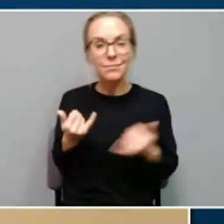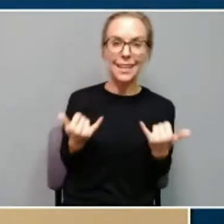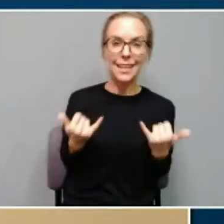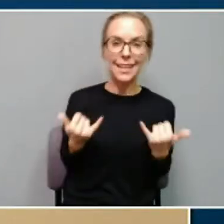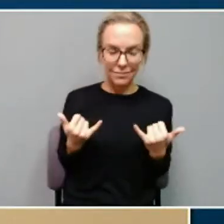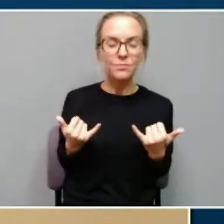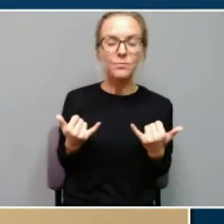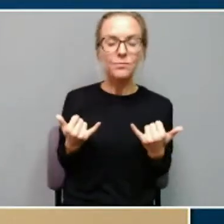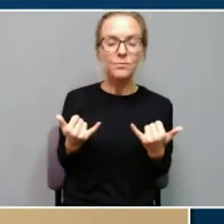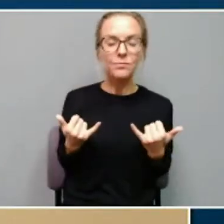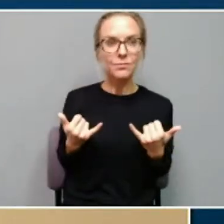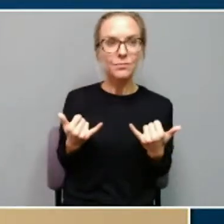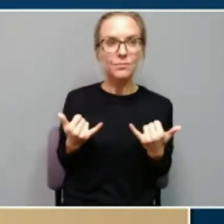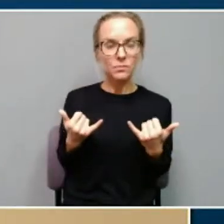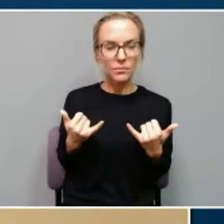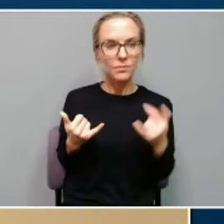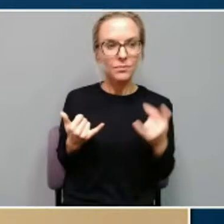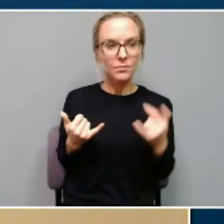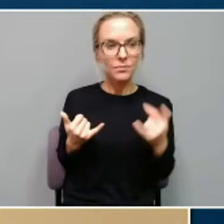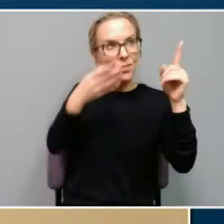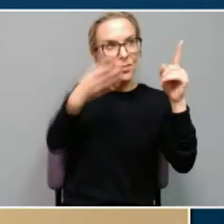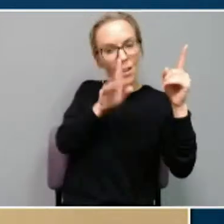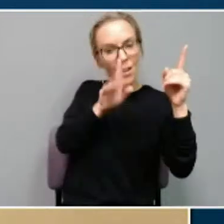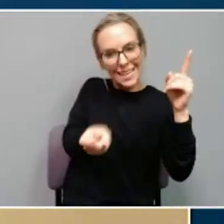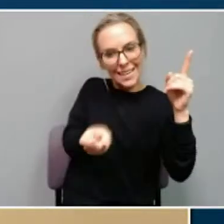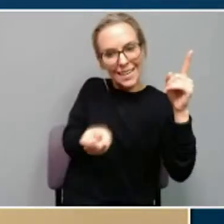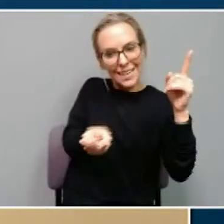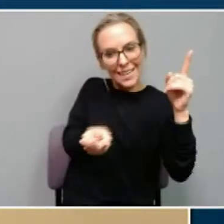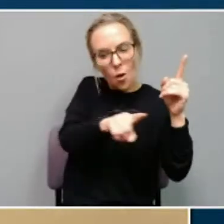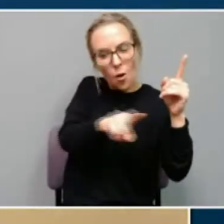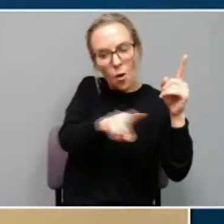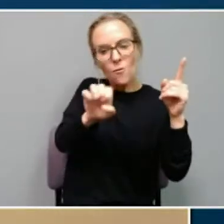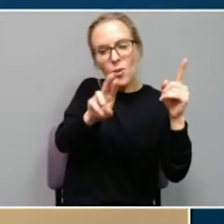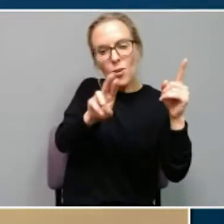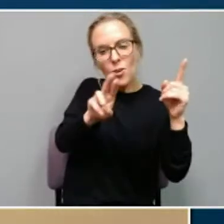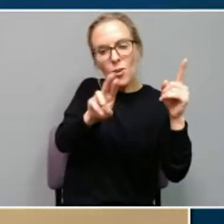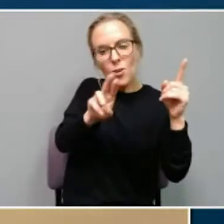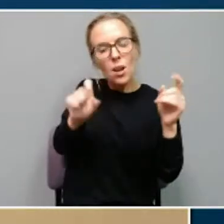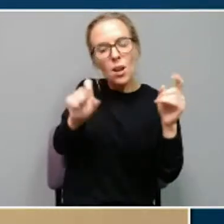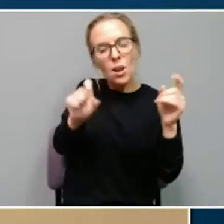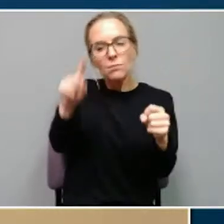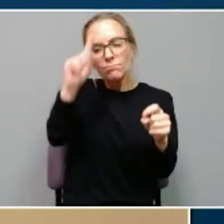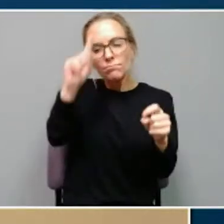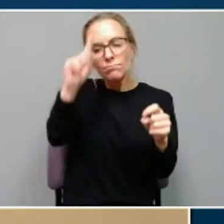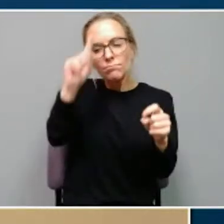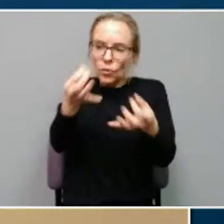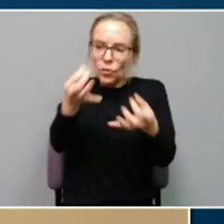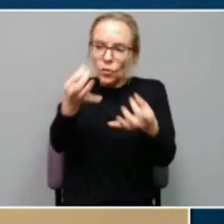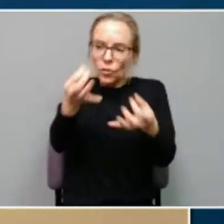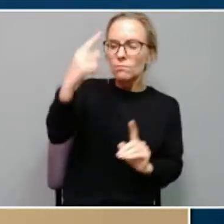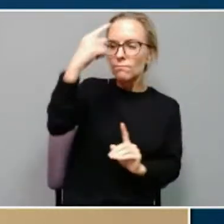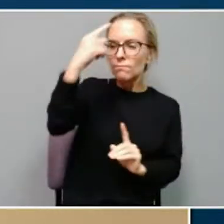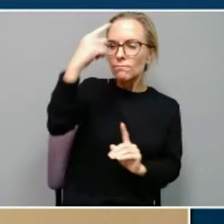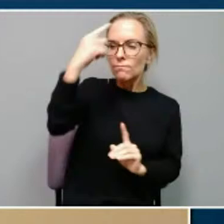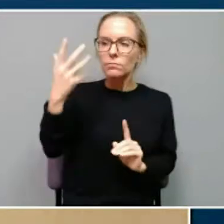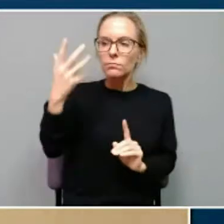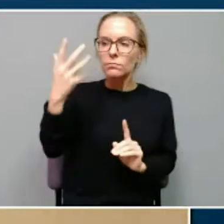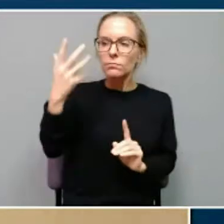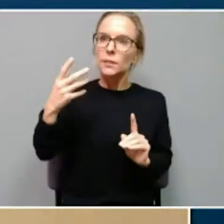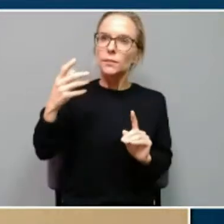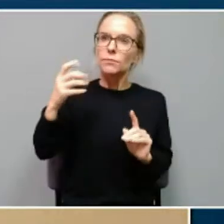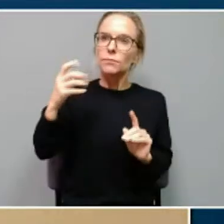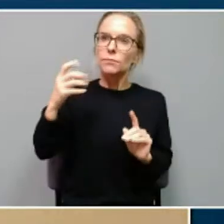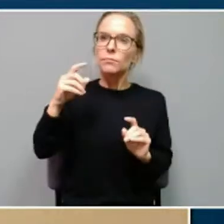he's given you free will. He's given all of us free will. And he's told us, Jesus said,